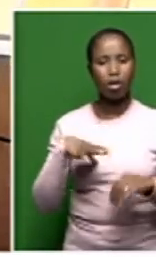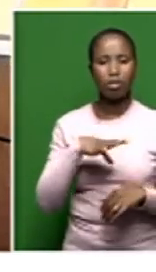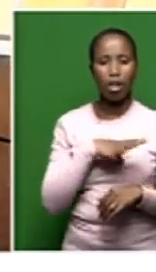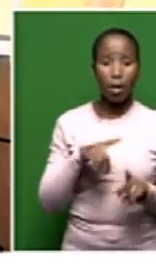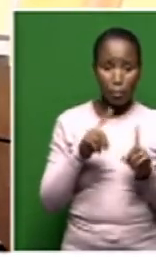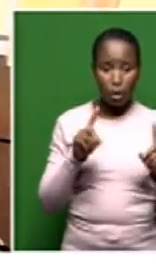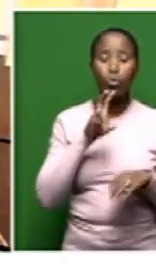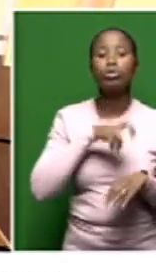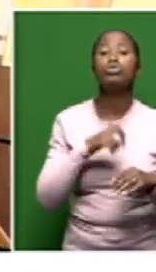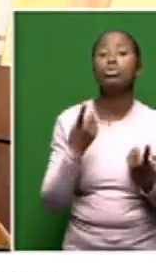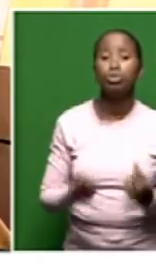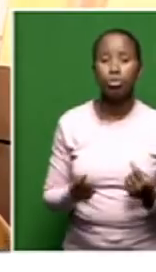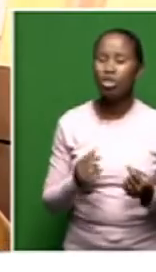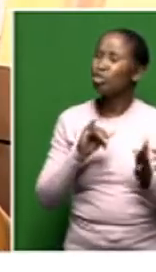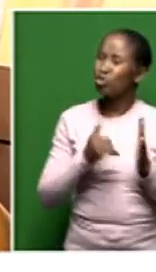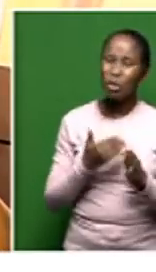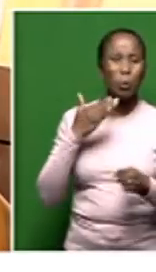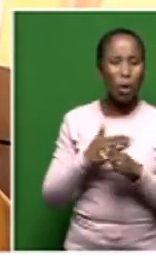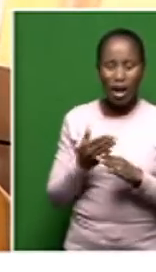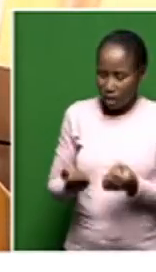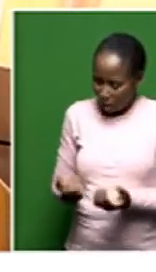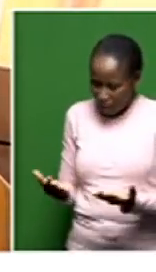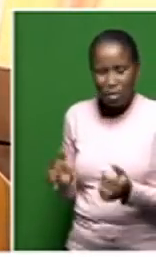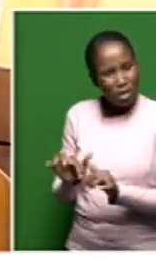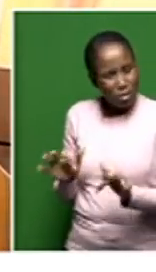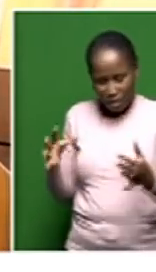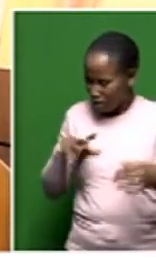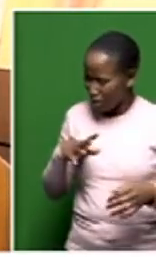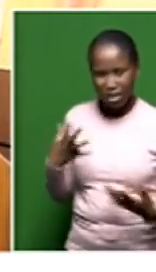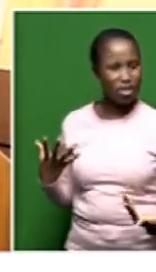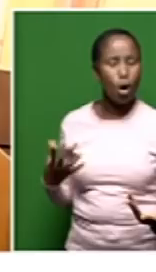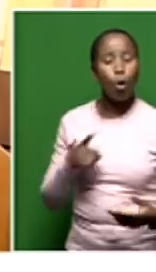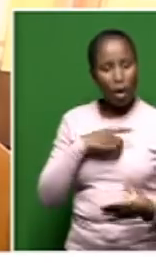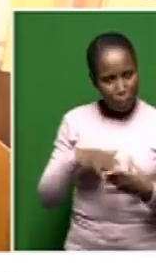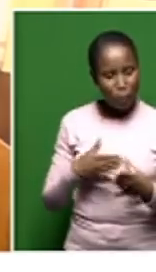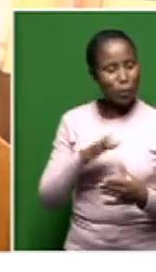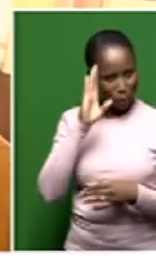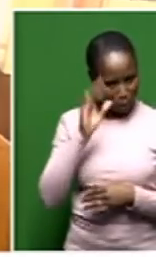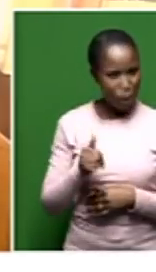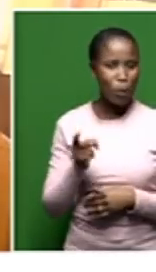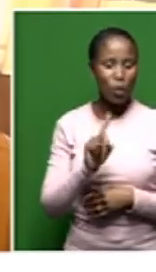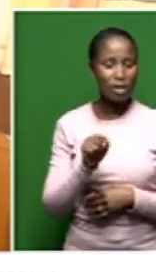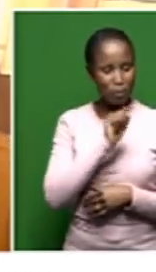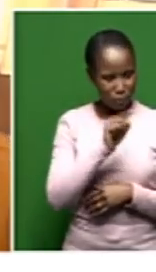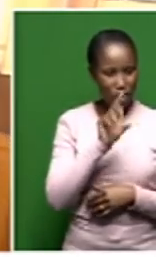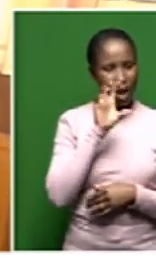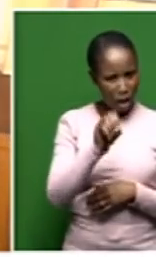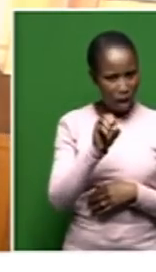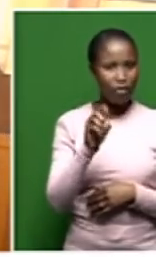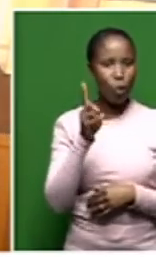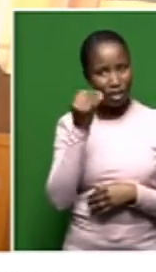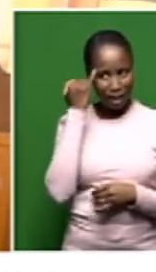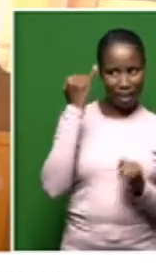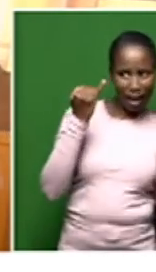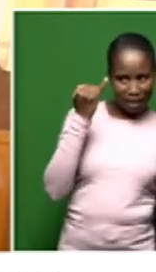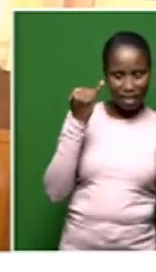need to do is simply deliver services to the people? Because we know that ideologically they are diverse and there will